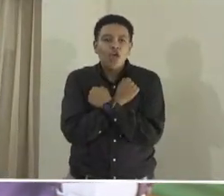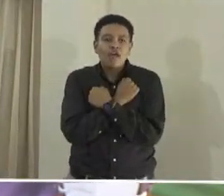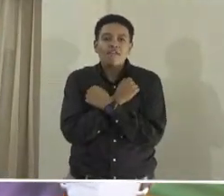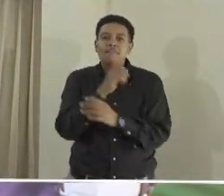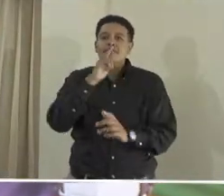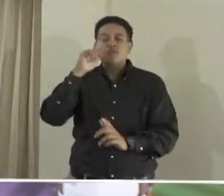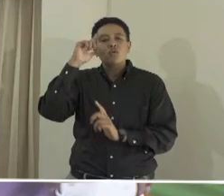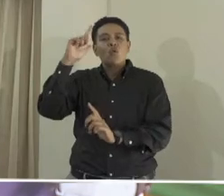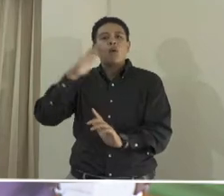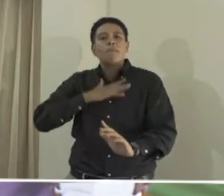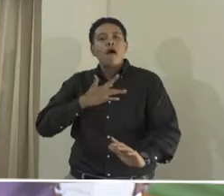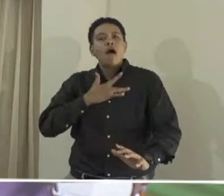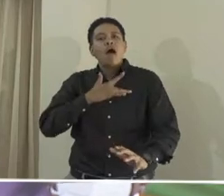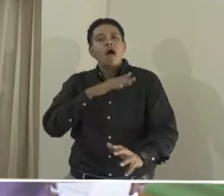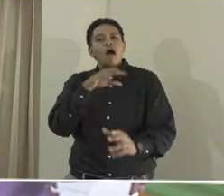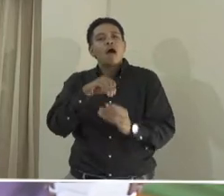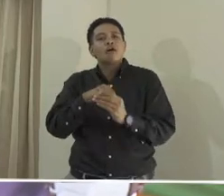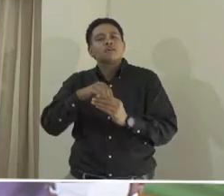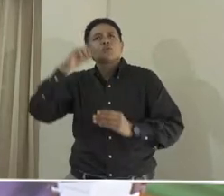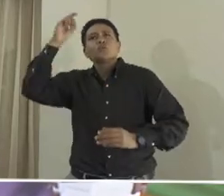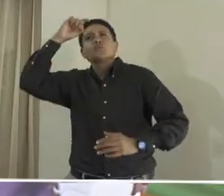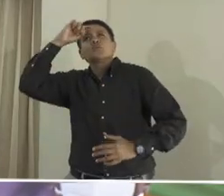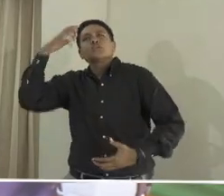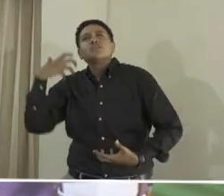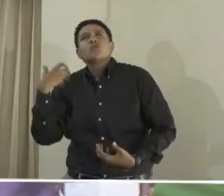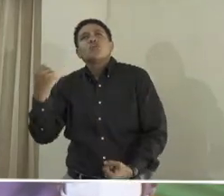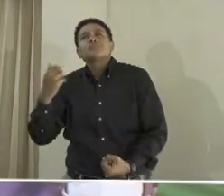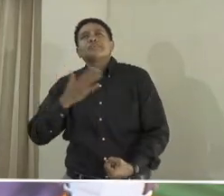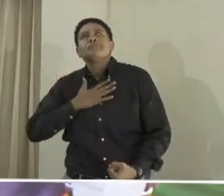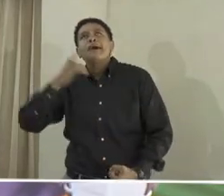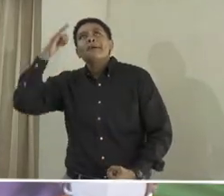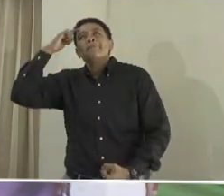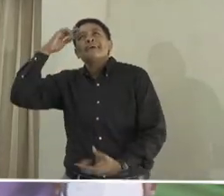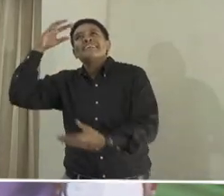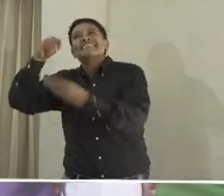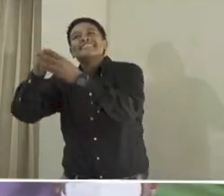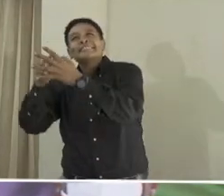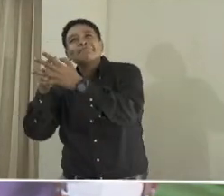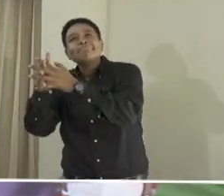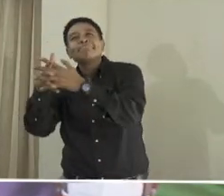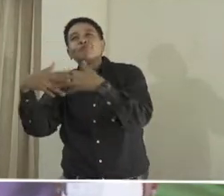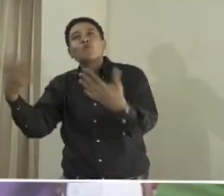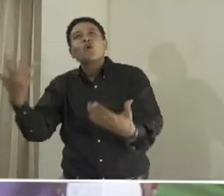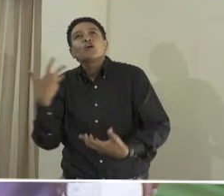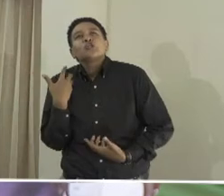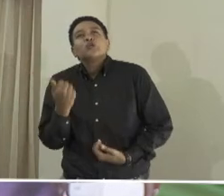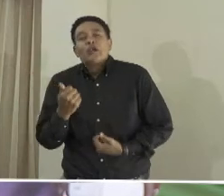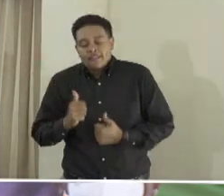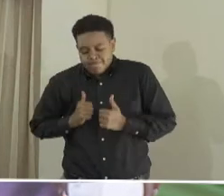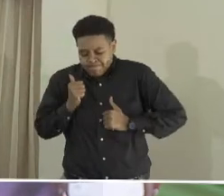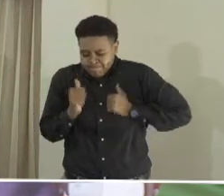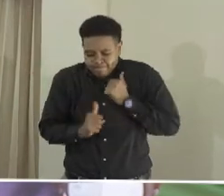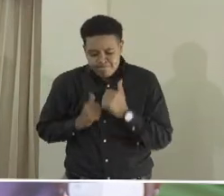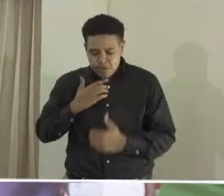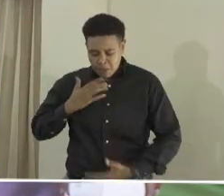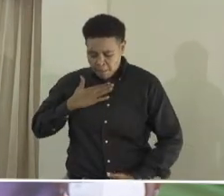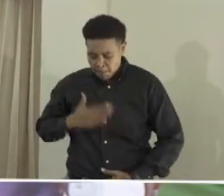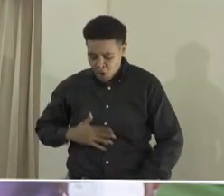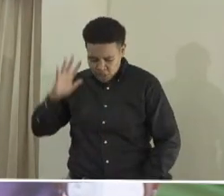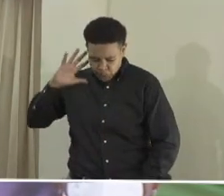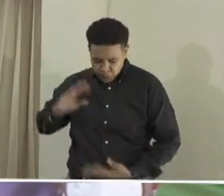my heart, the wisdom and courage of my mind, the strength and vigor of my